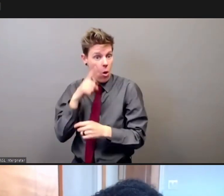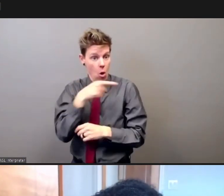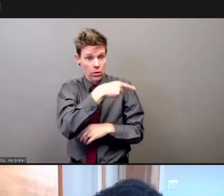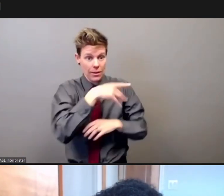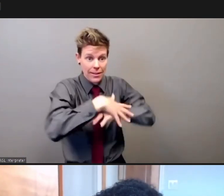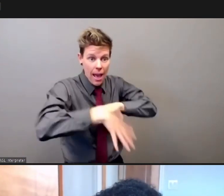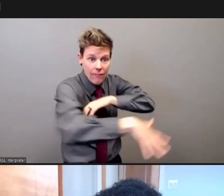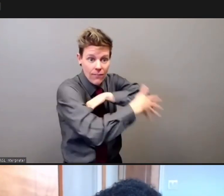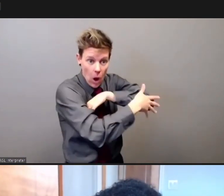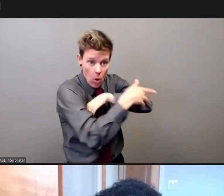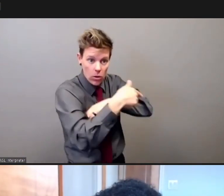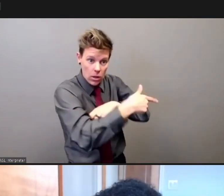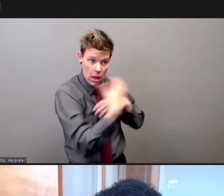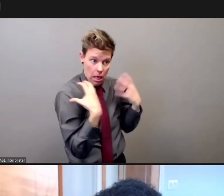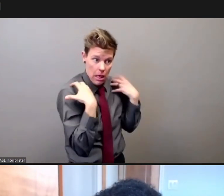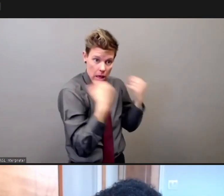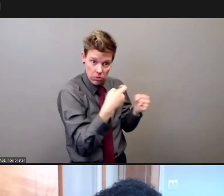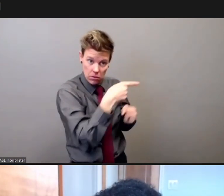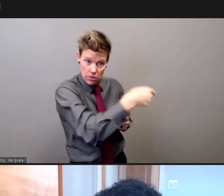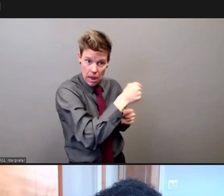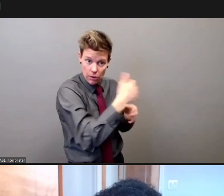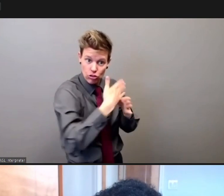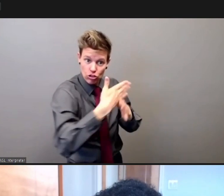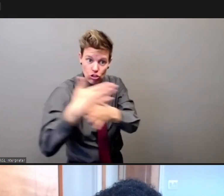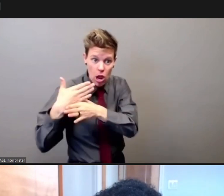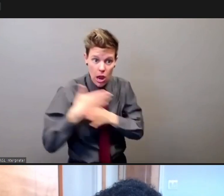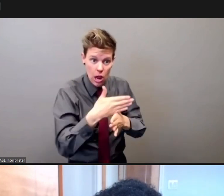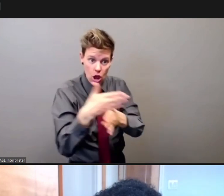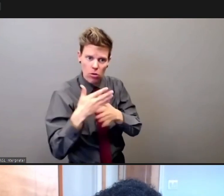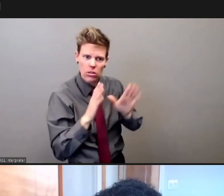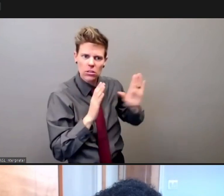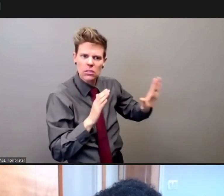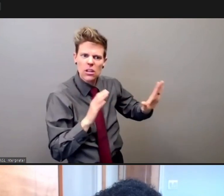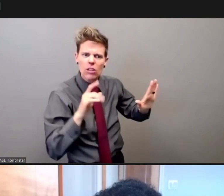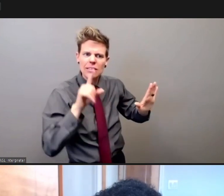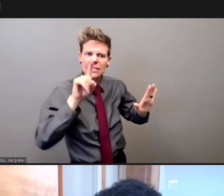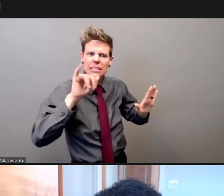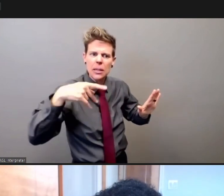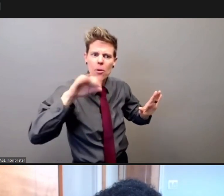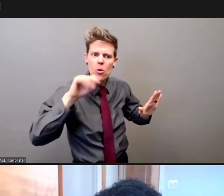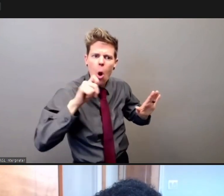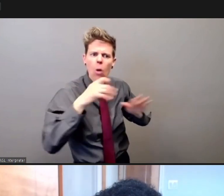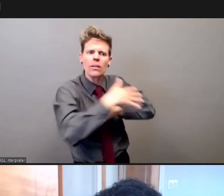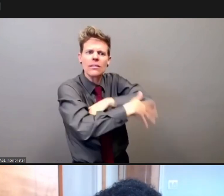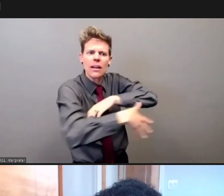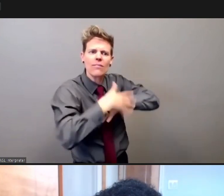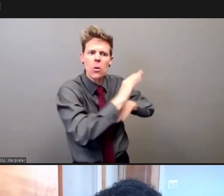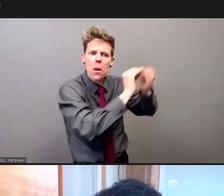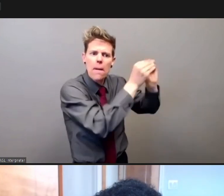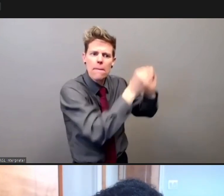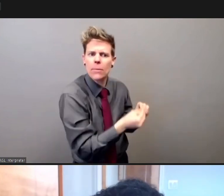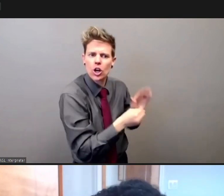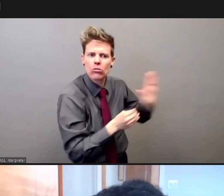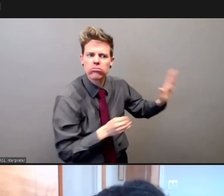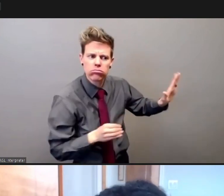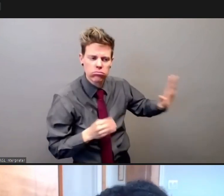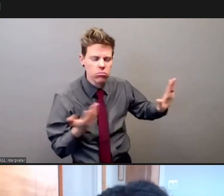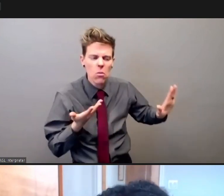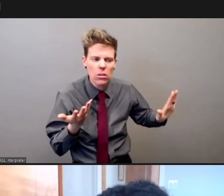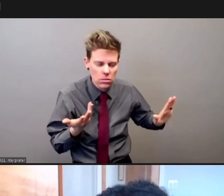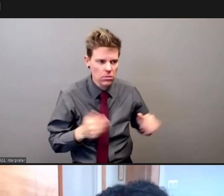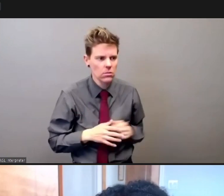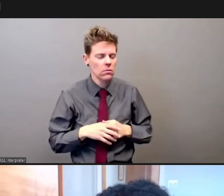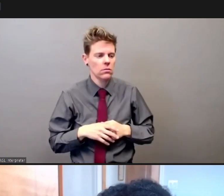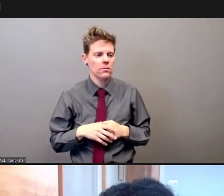that identifies zip codes or counties for people that receives vaccines from IHS. And then my last question is, how is the state encouraging New